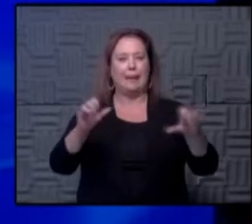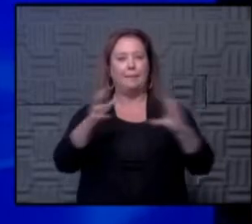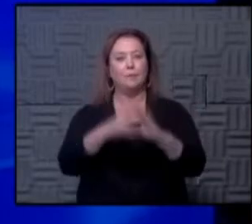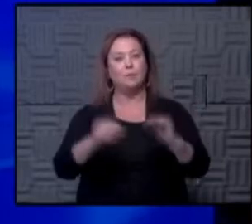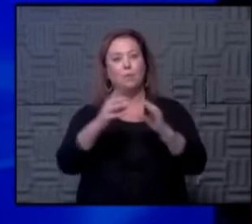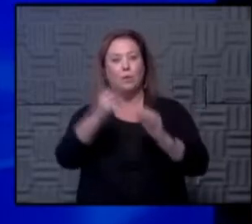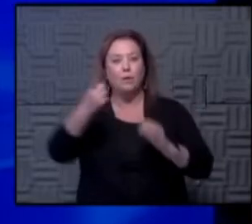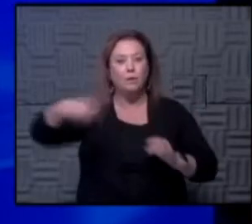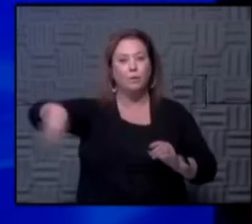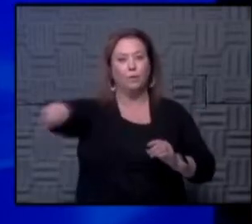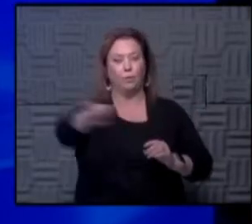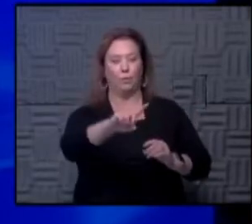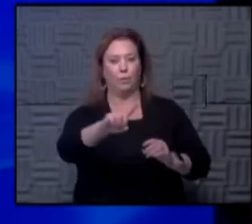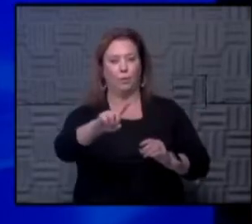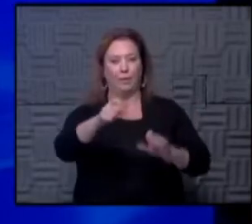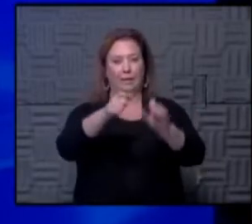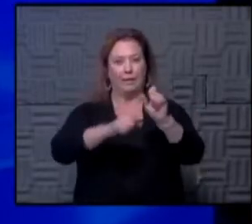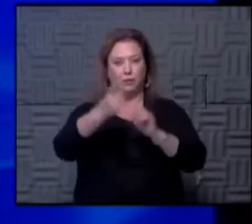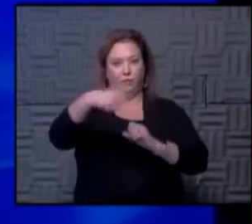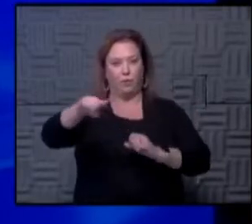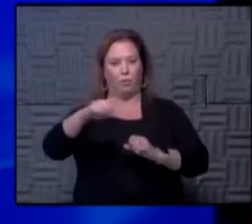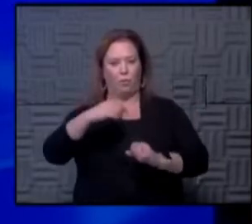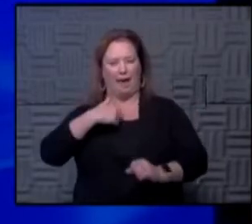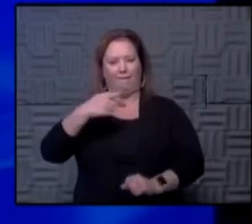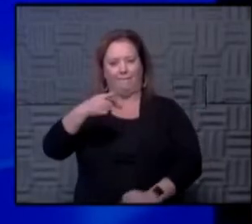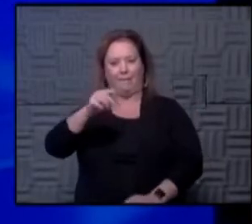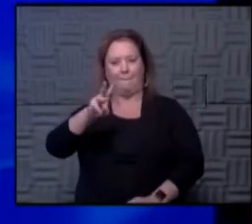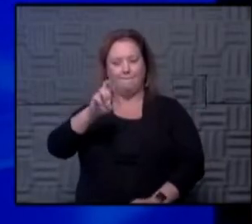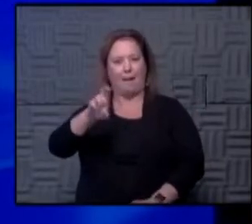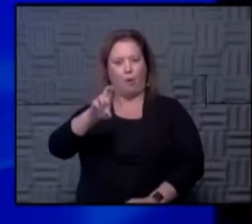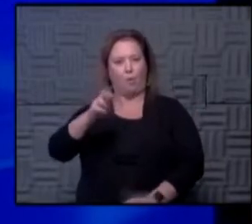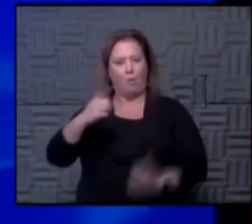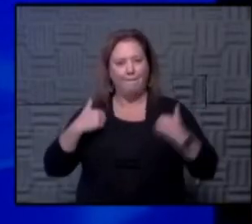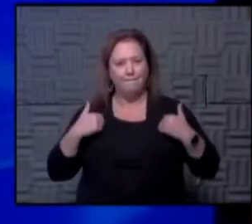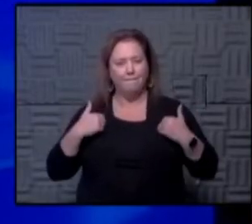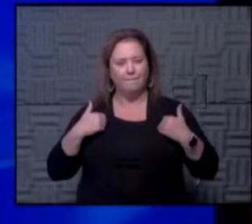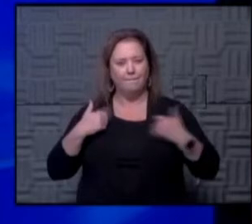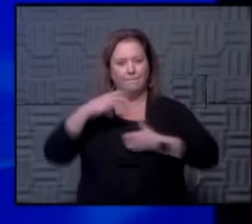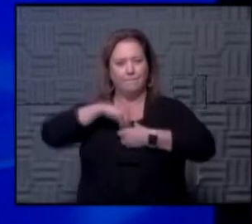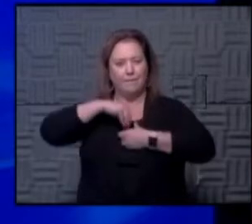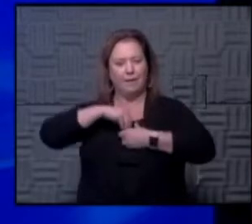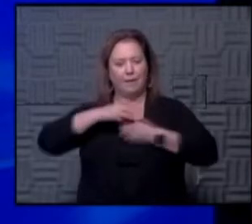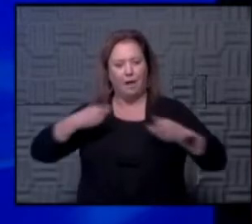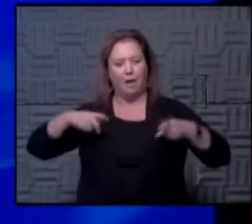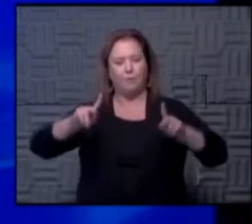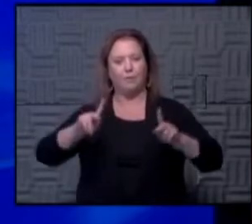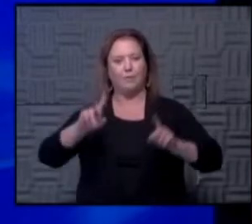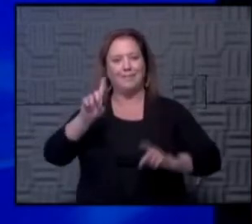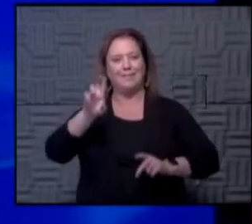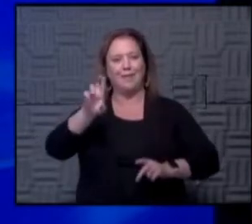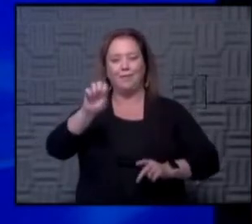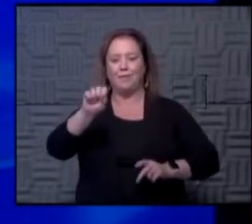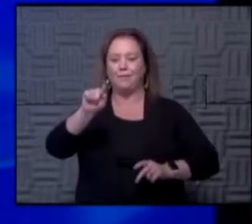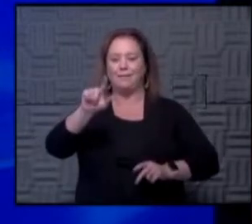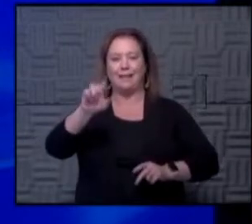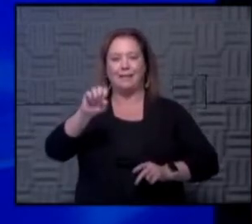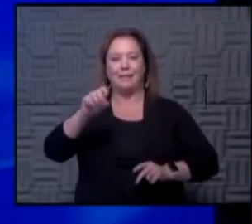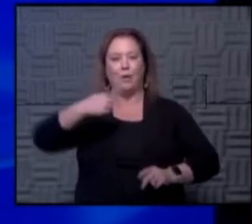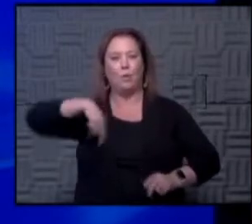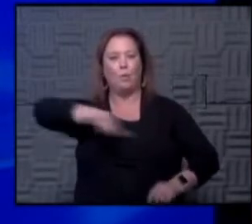story to each and every of you. Each of you, we have the power. Each of us has the opportunity. In Dr. Steit's words, we the